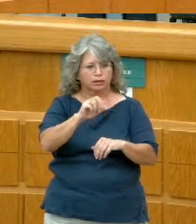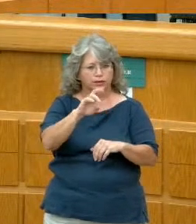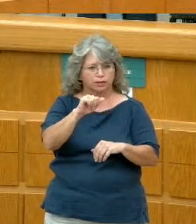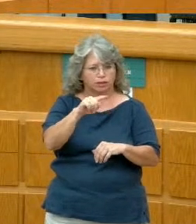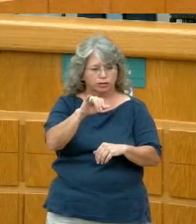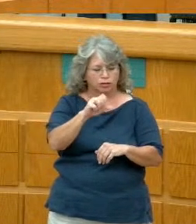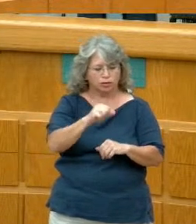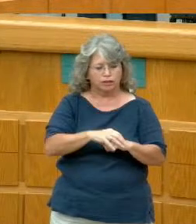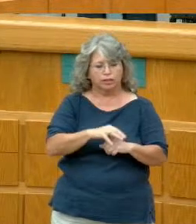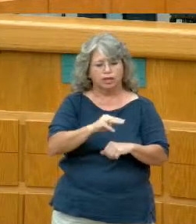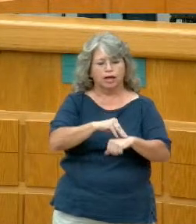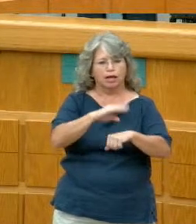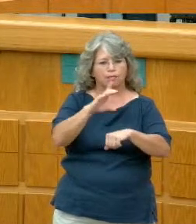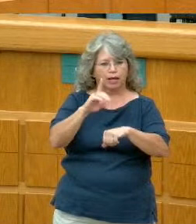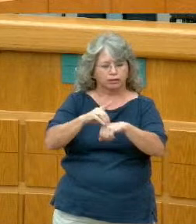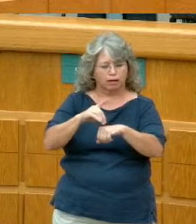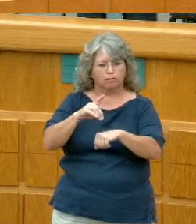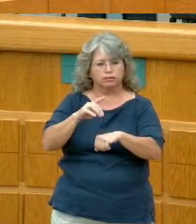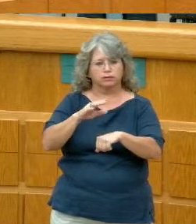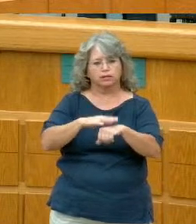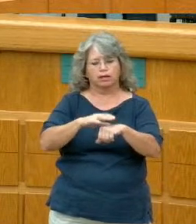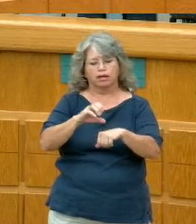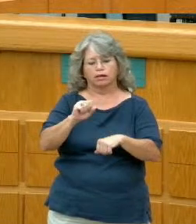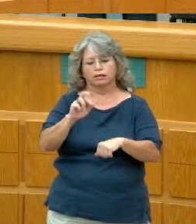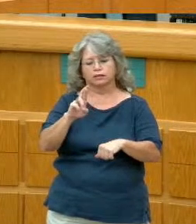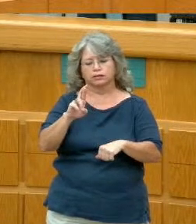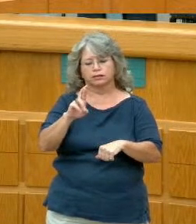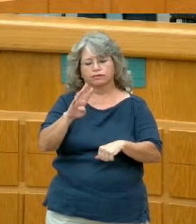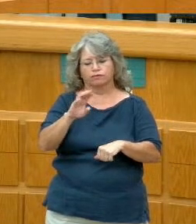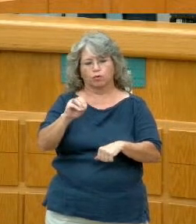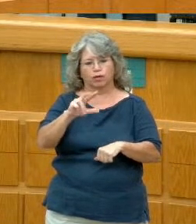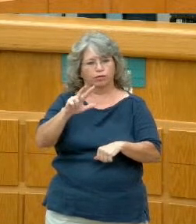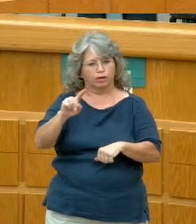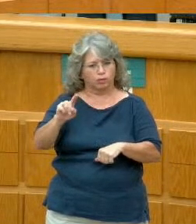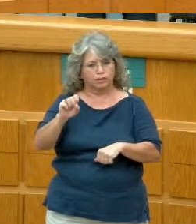Saratoga, McDonald's, 4031 Saratoga,